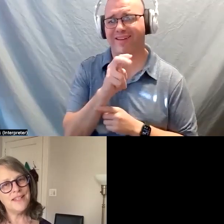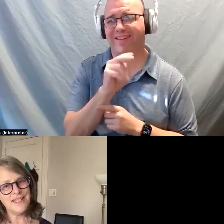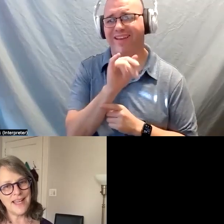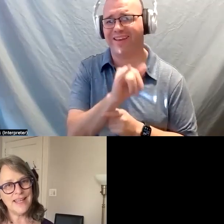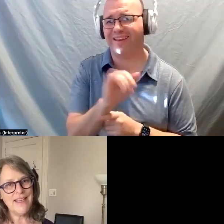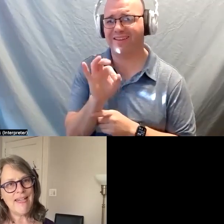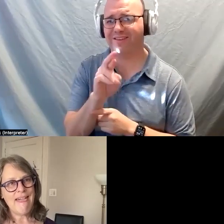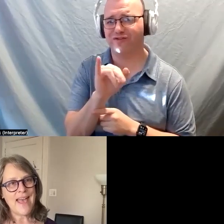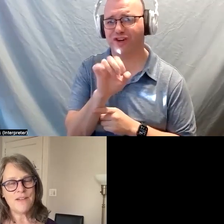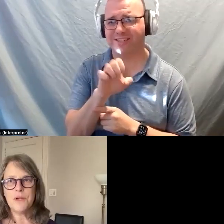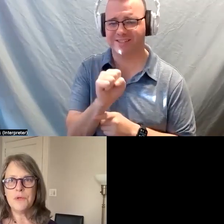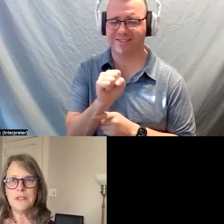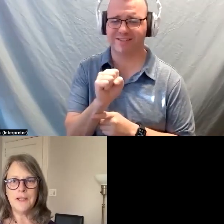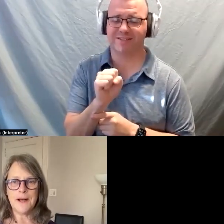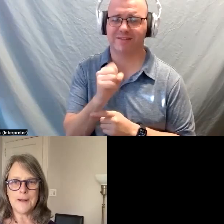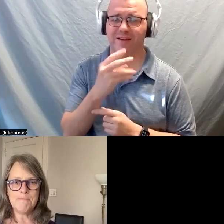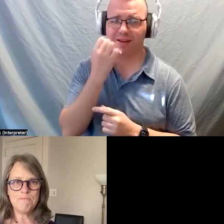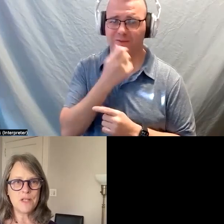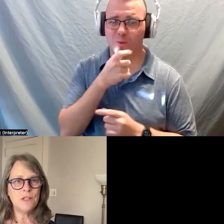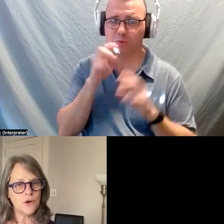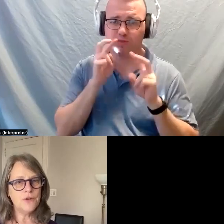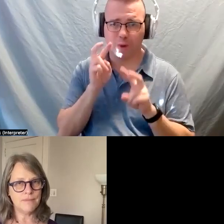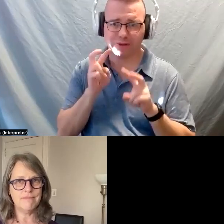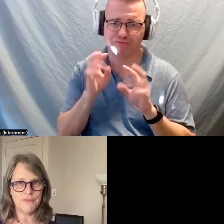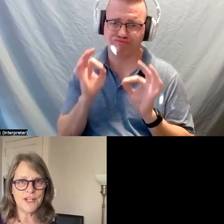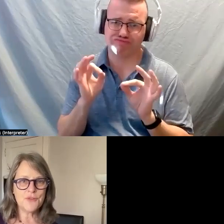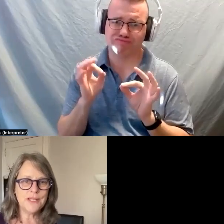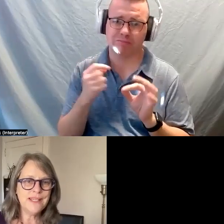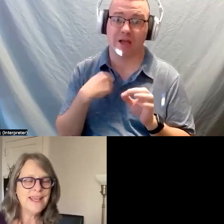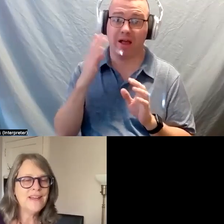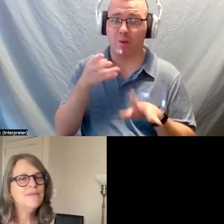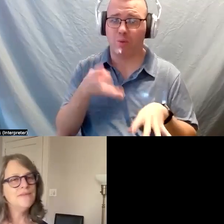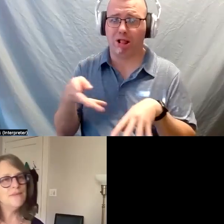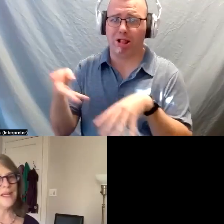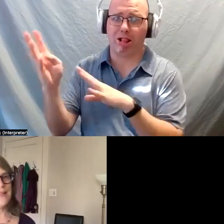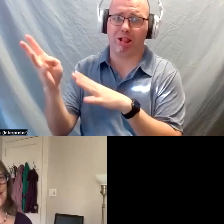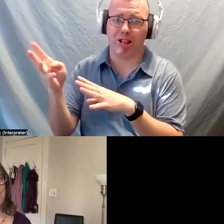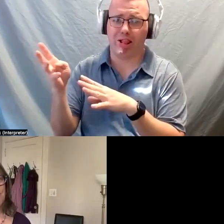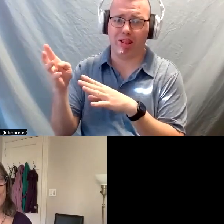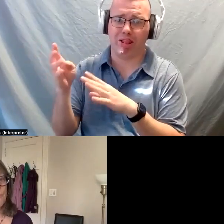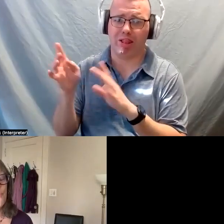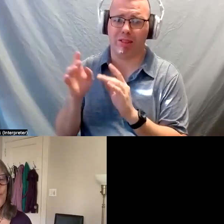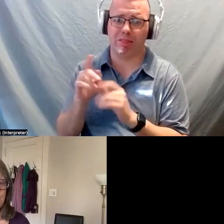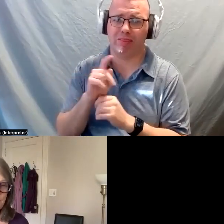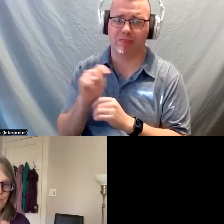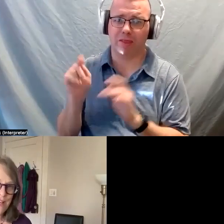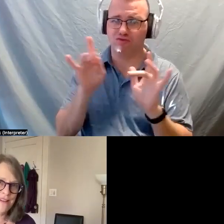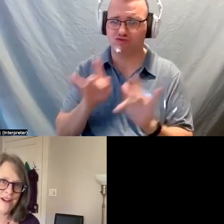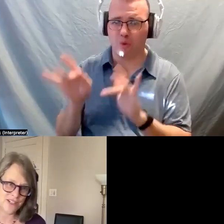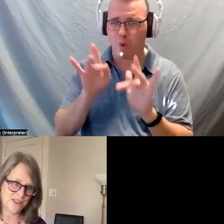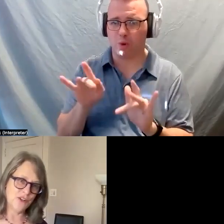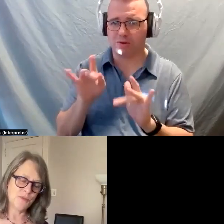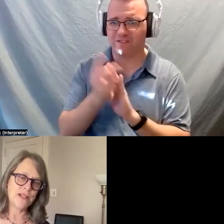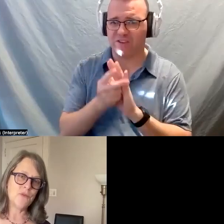who's tuned in today. And we will load eventually the recording of this